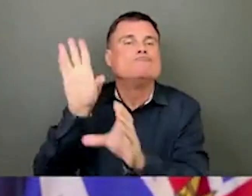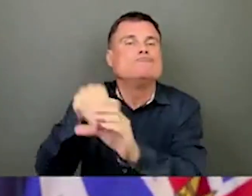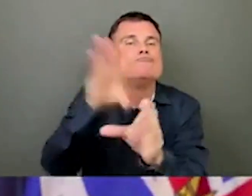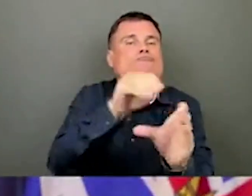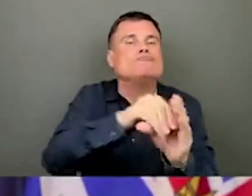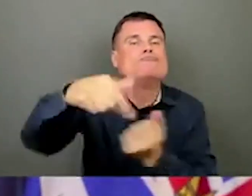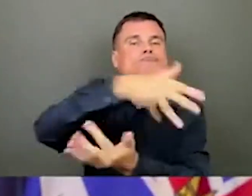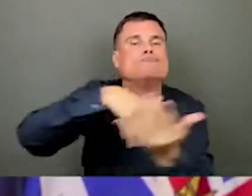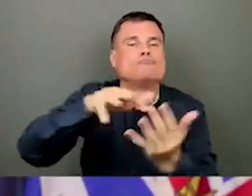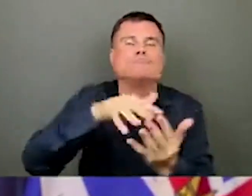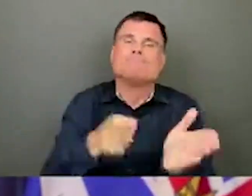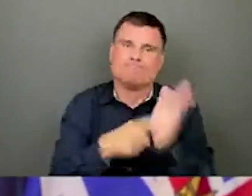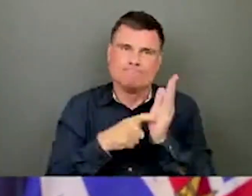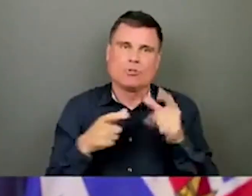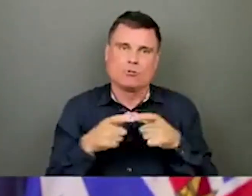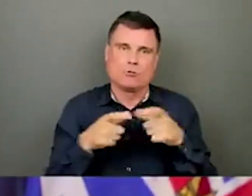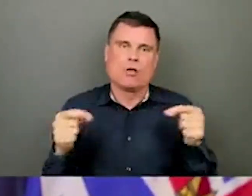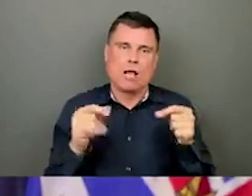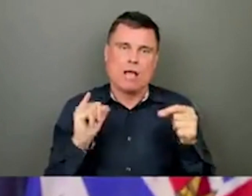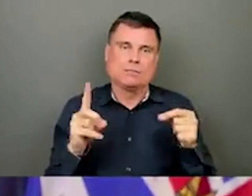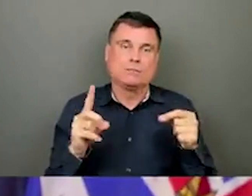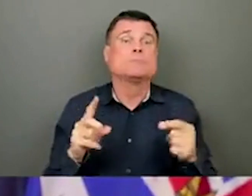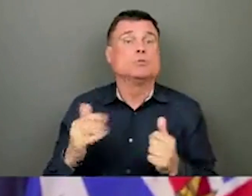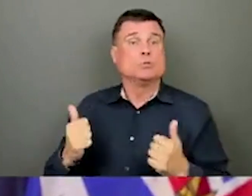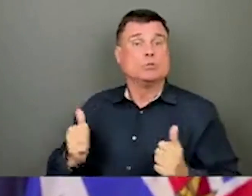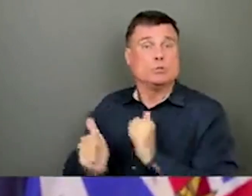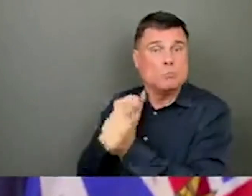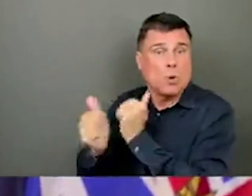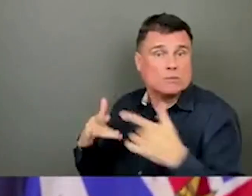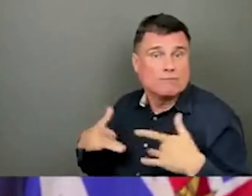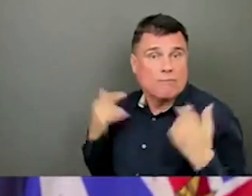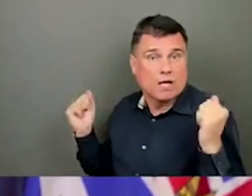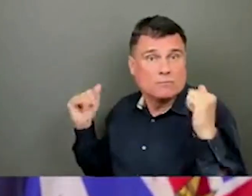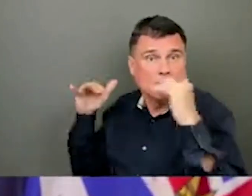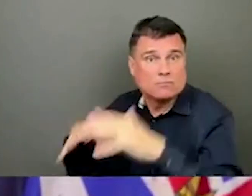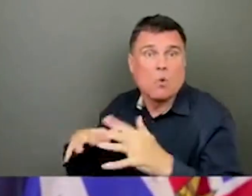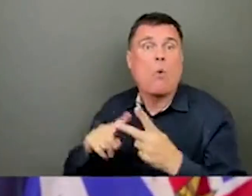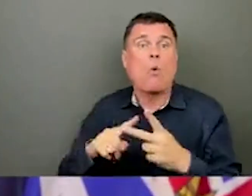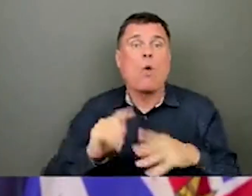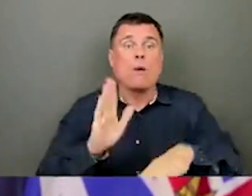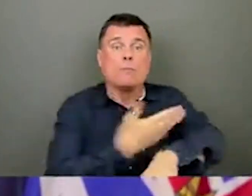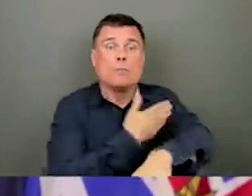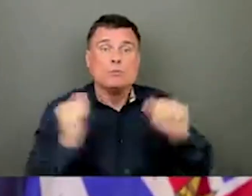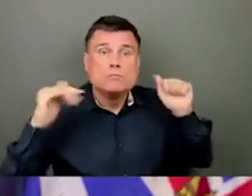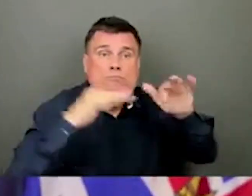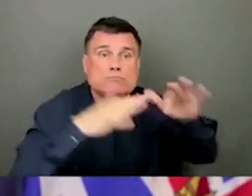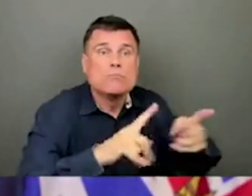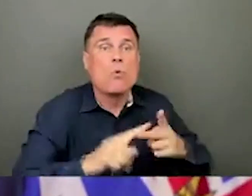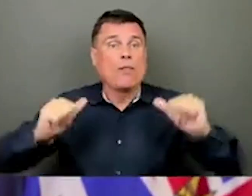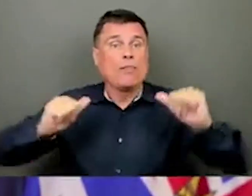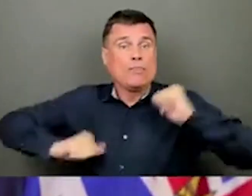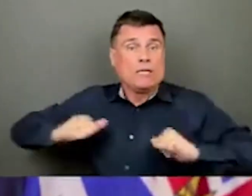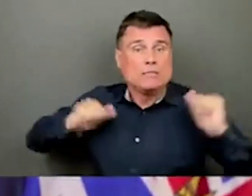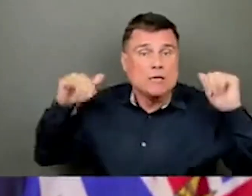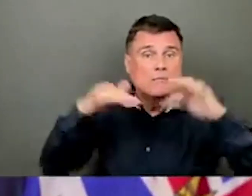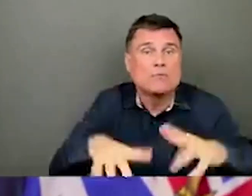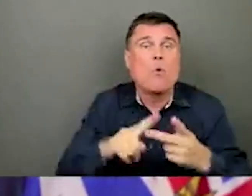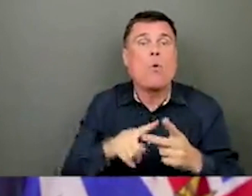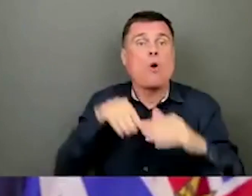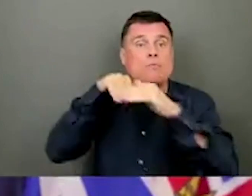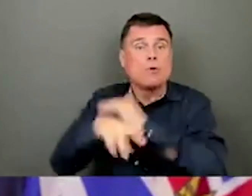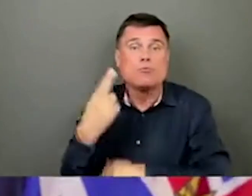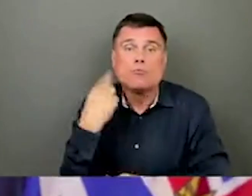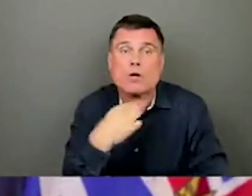them again, indoor ticketed sporting events, indoor concerts, theater, dance, and symphony events, indoor and patio dining